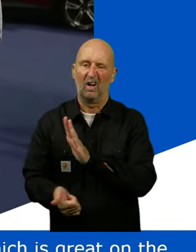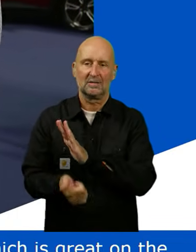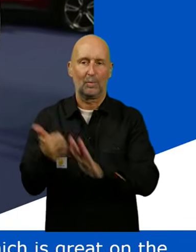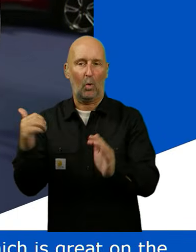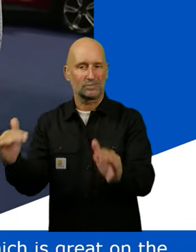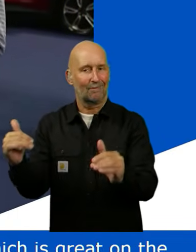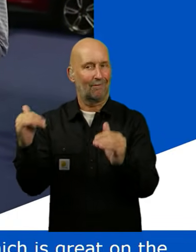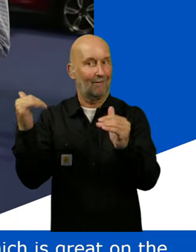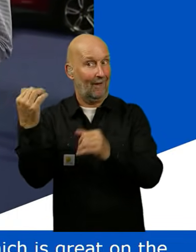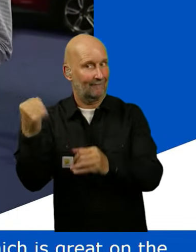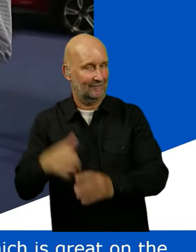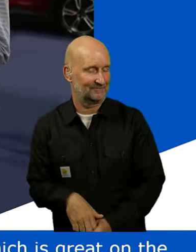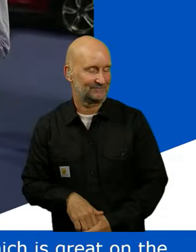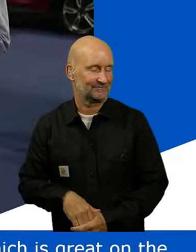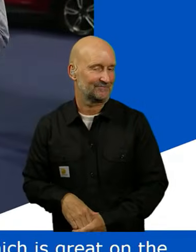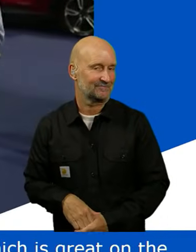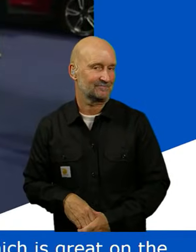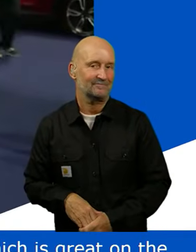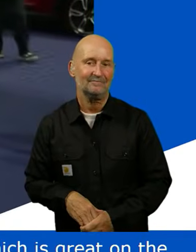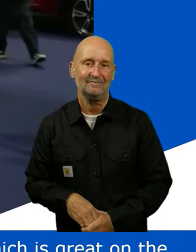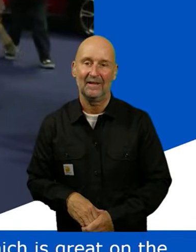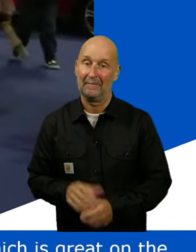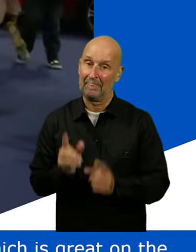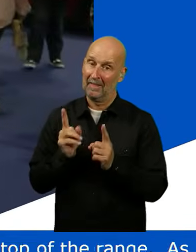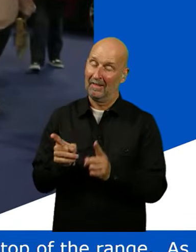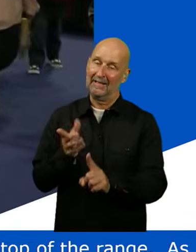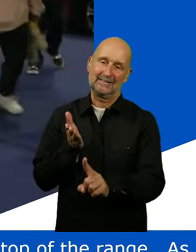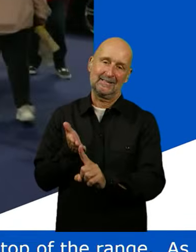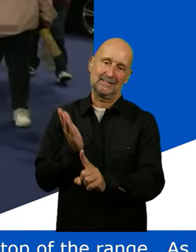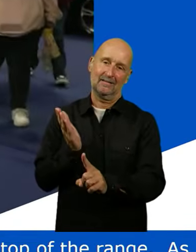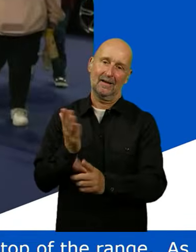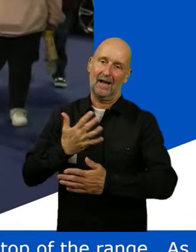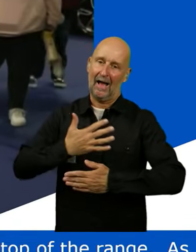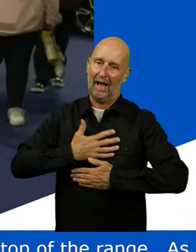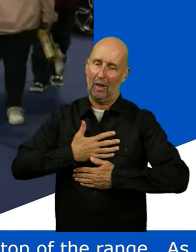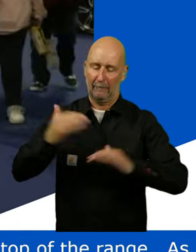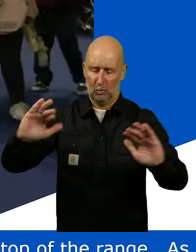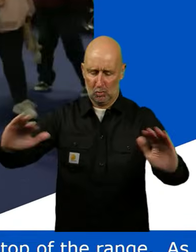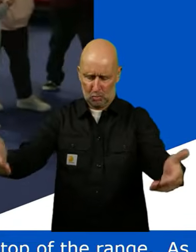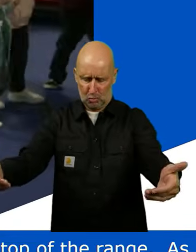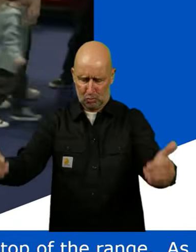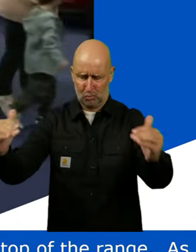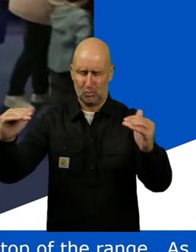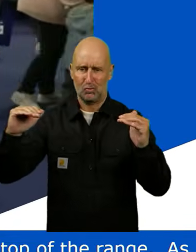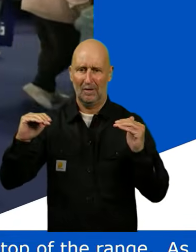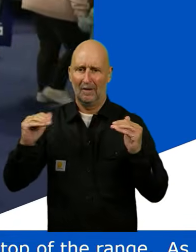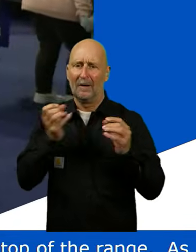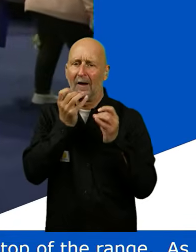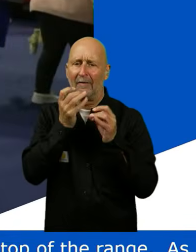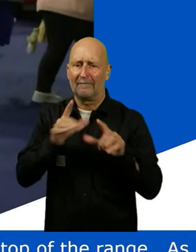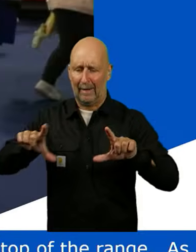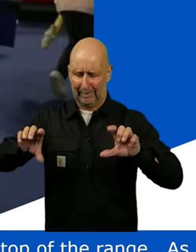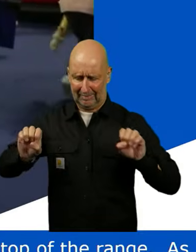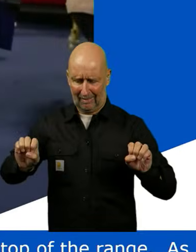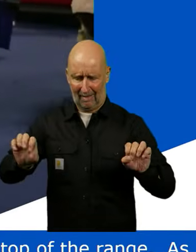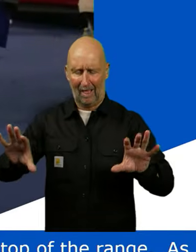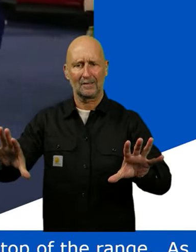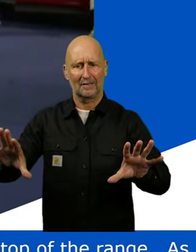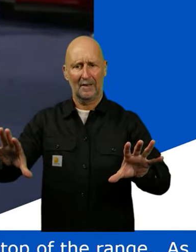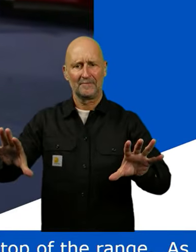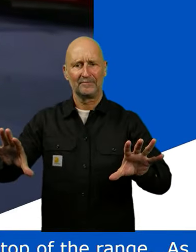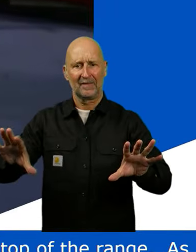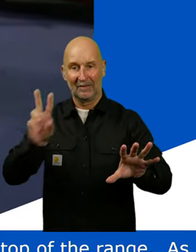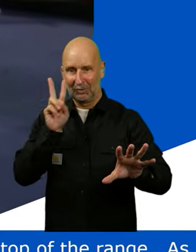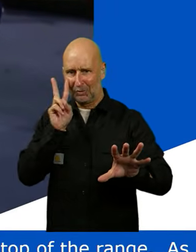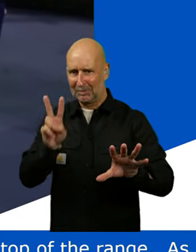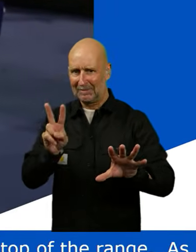range. As you can see, it's really distinctive. I love this curvaceous front end with these fabulous headlights. And you'll